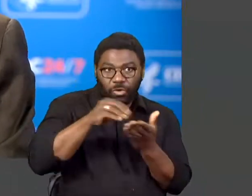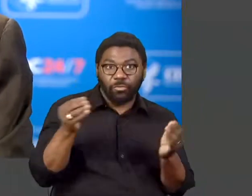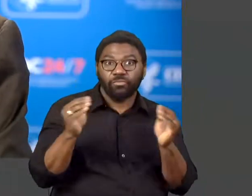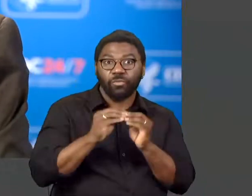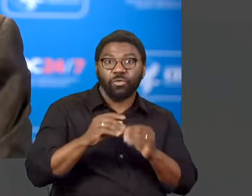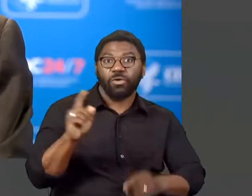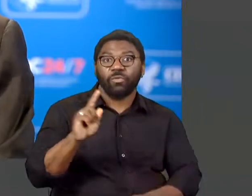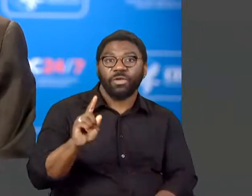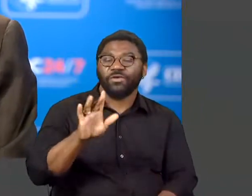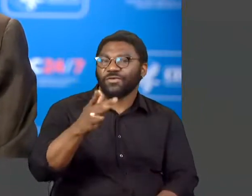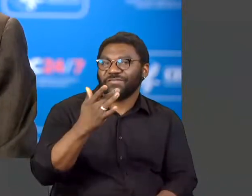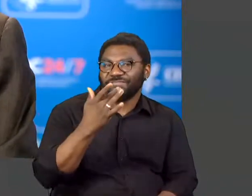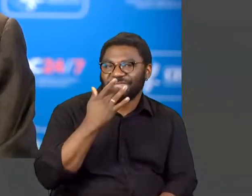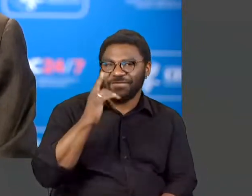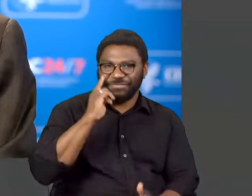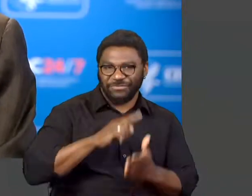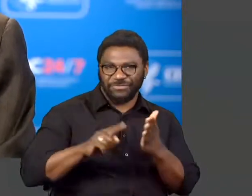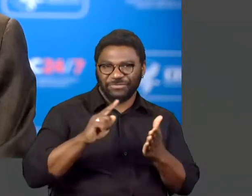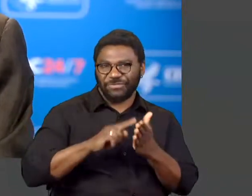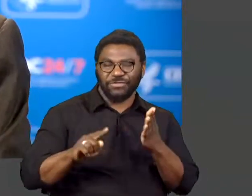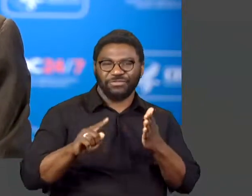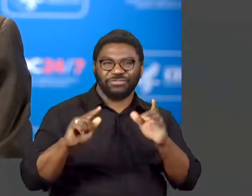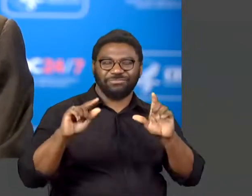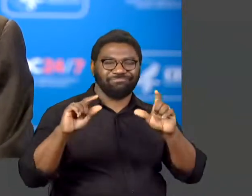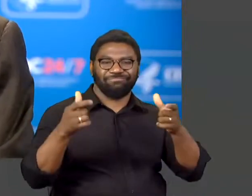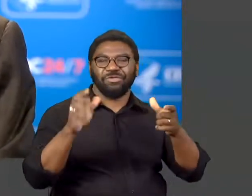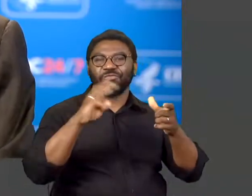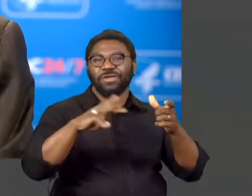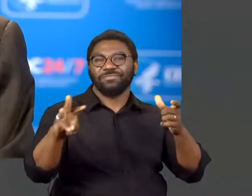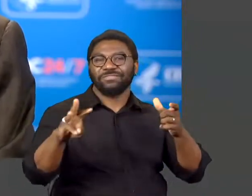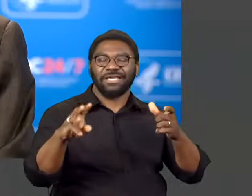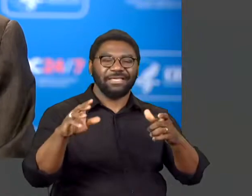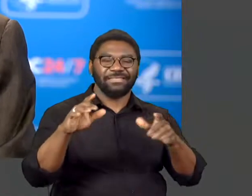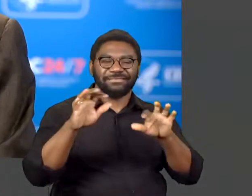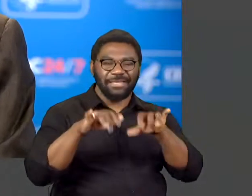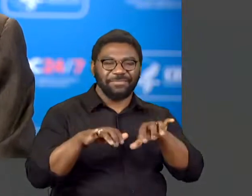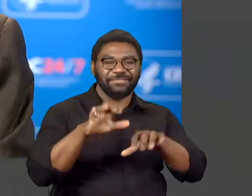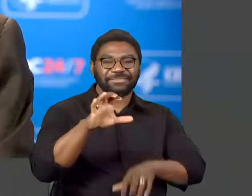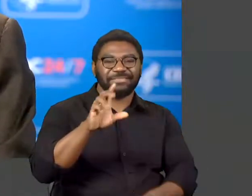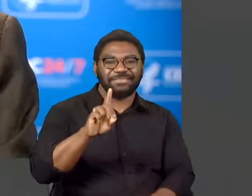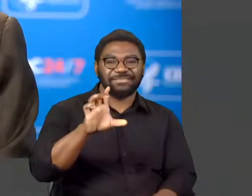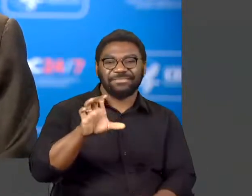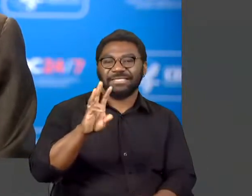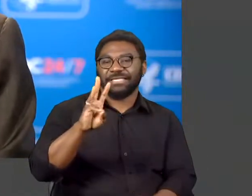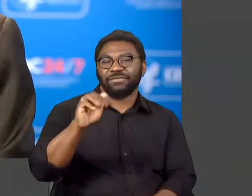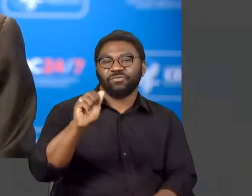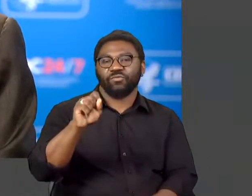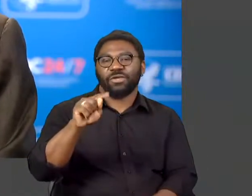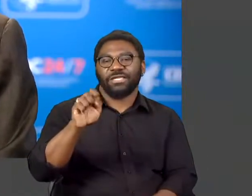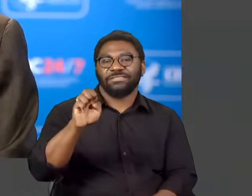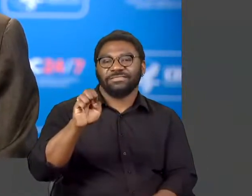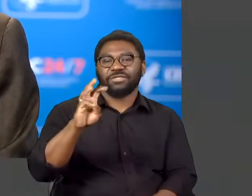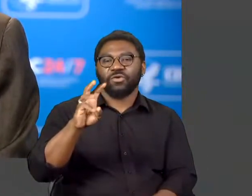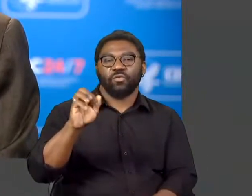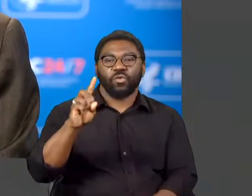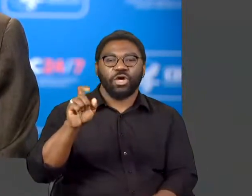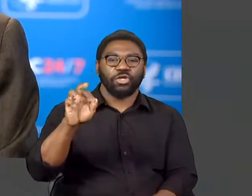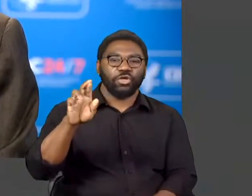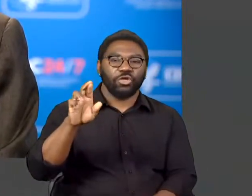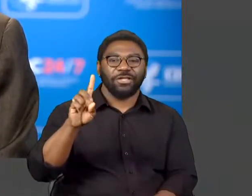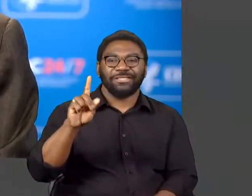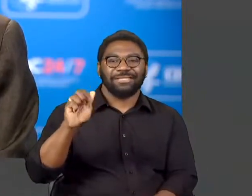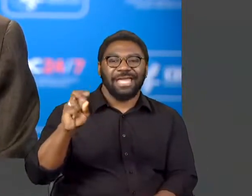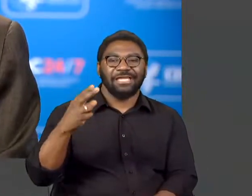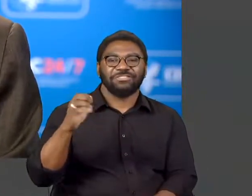your favorite search engine and type in CDC wastewater dashboard. And that will take you to the portion of our website where we